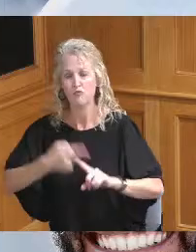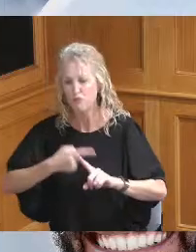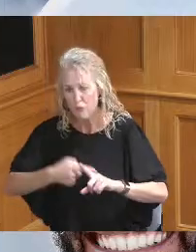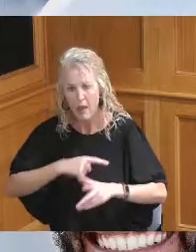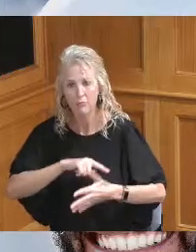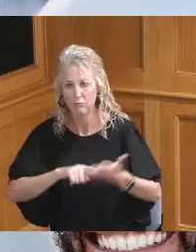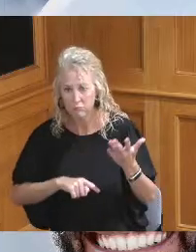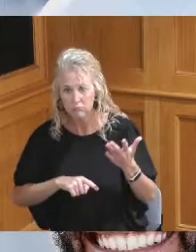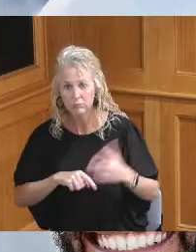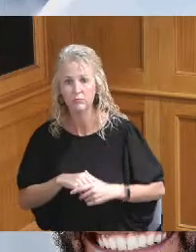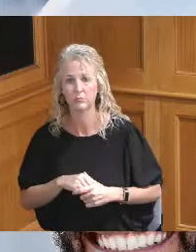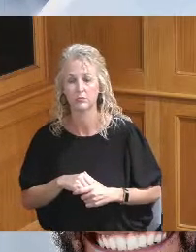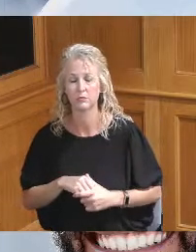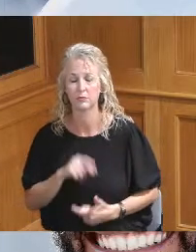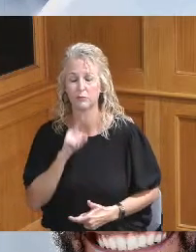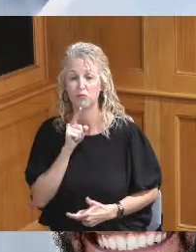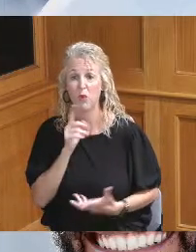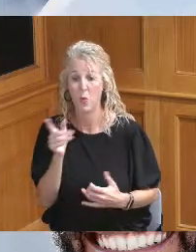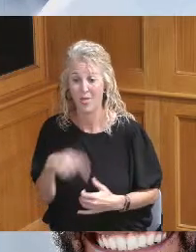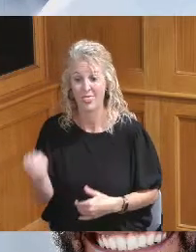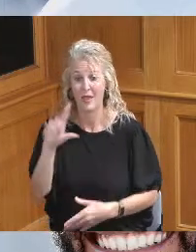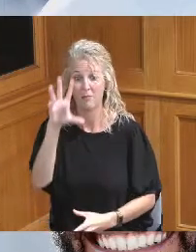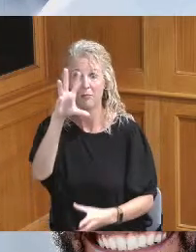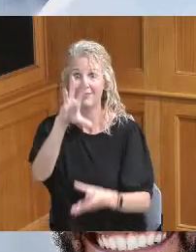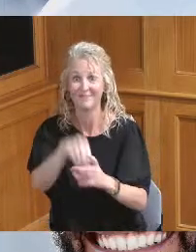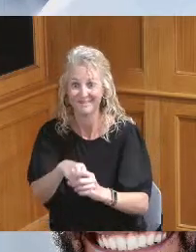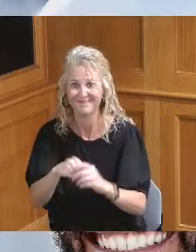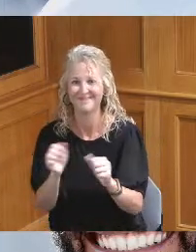to fully engage and complete the program.